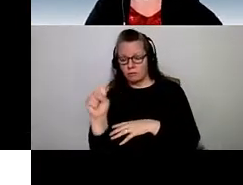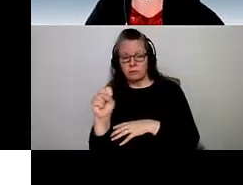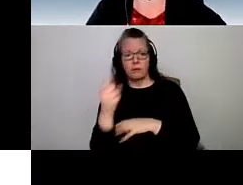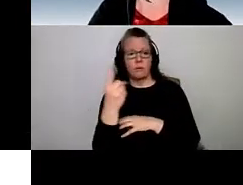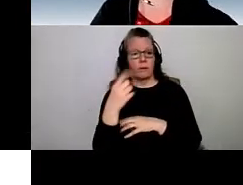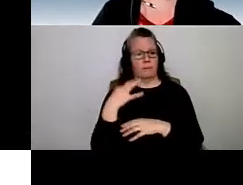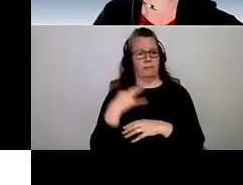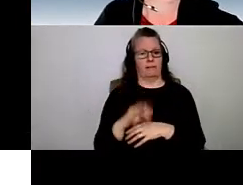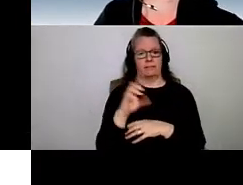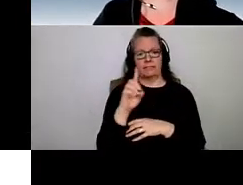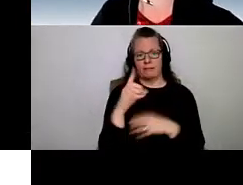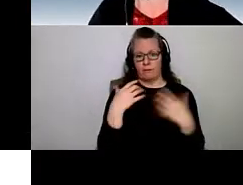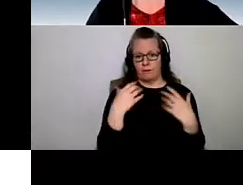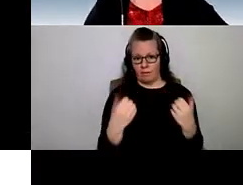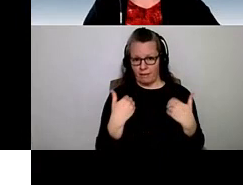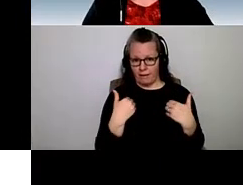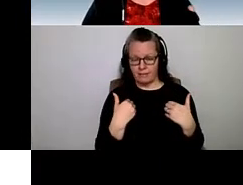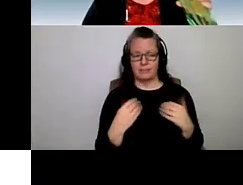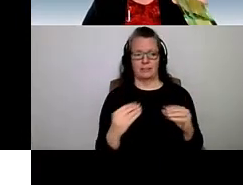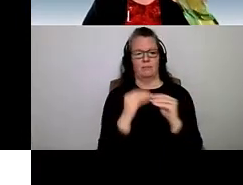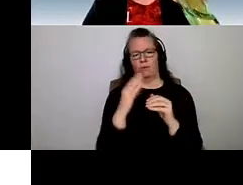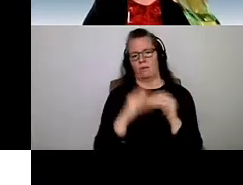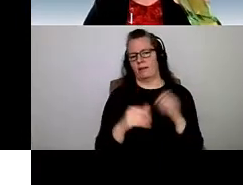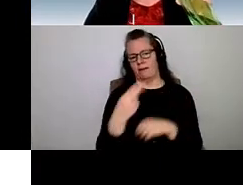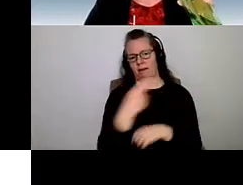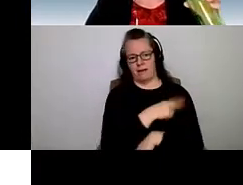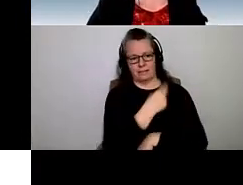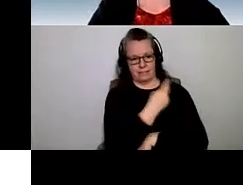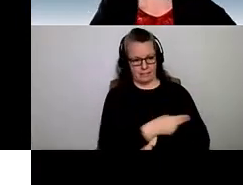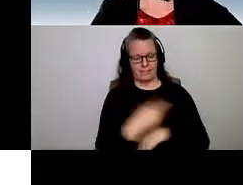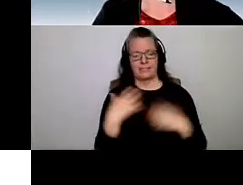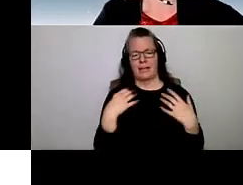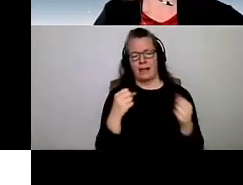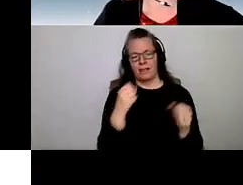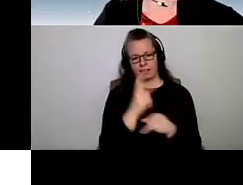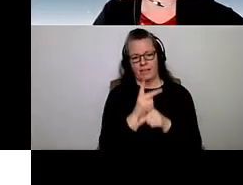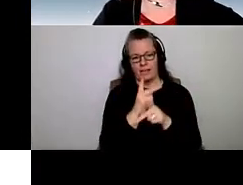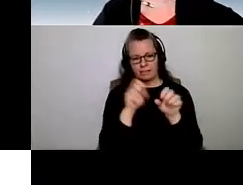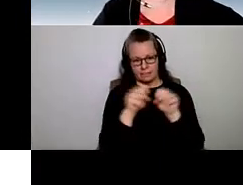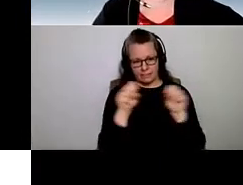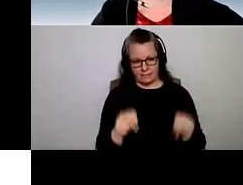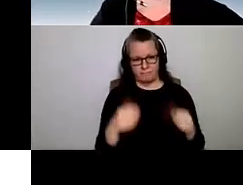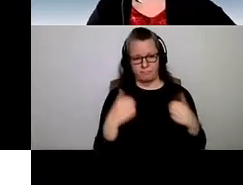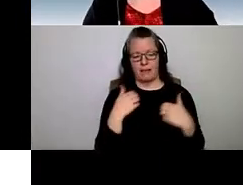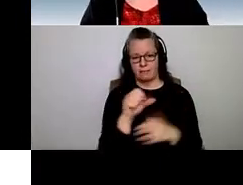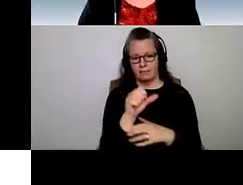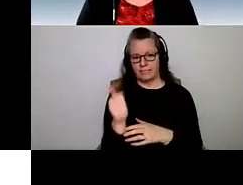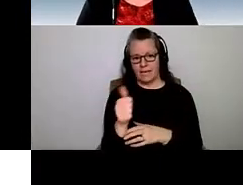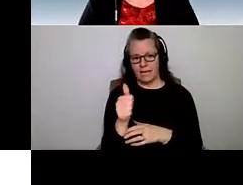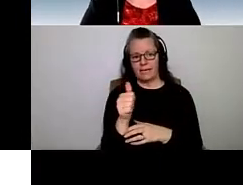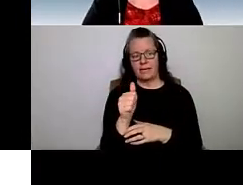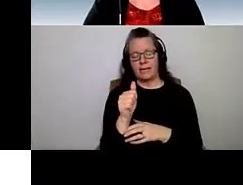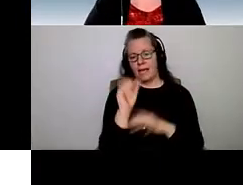Health has is that it's more than a hospital, it's a healthcare system. And so we have 10 ambulatory clinics, 19 school-based